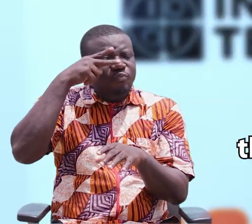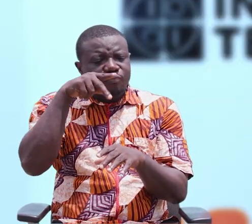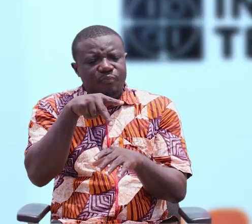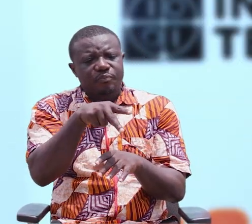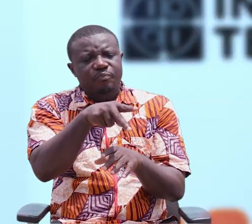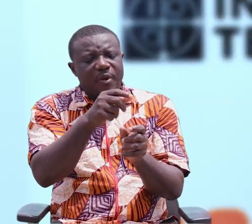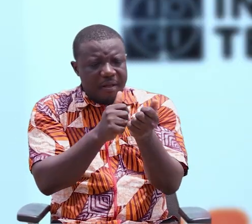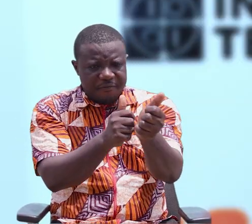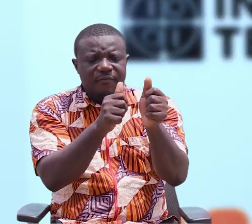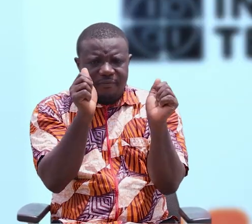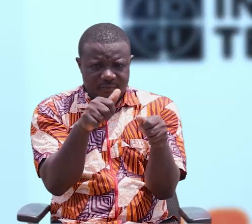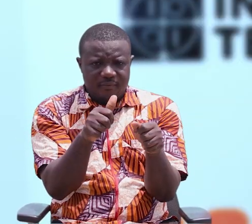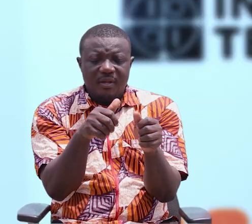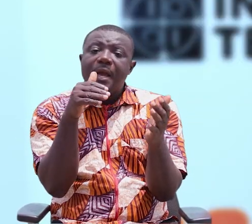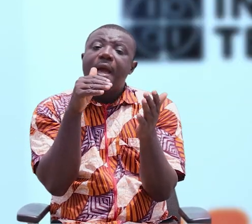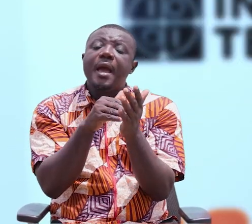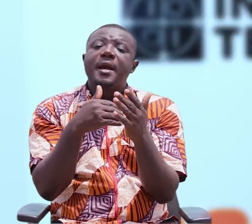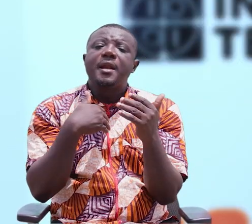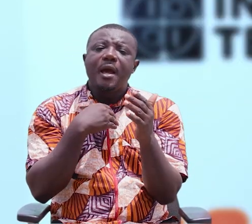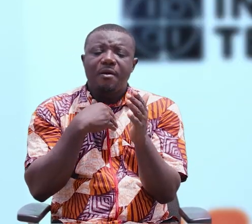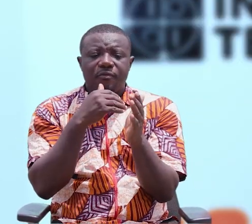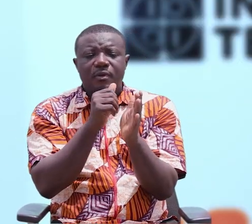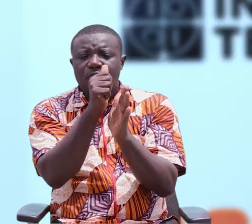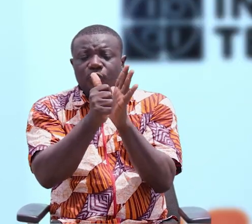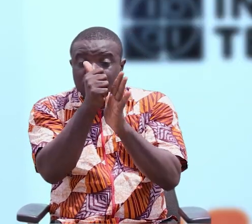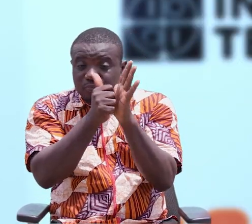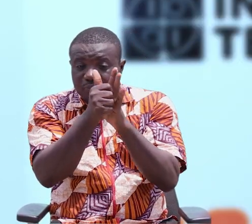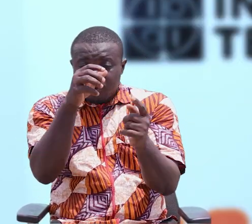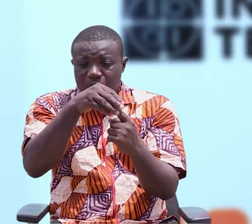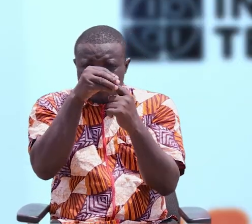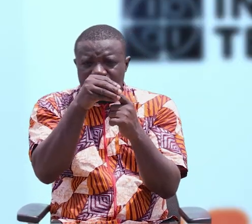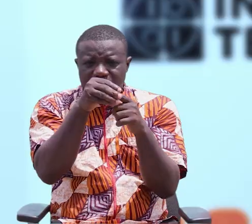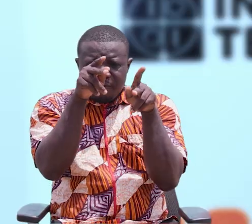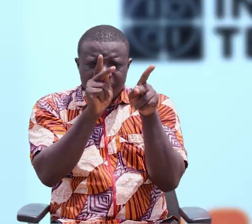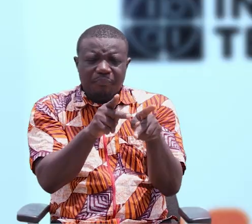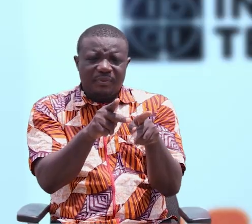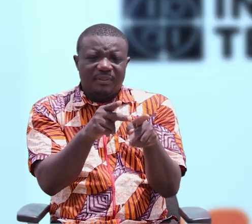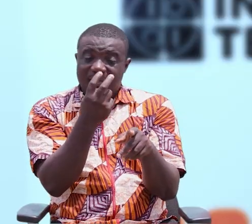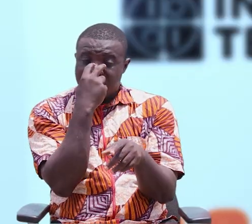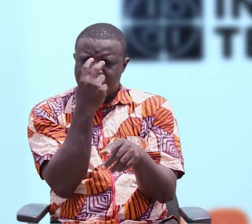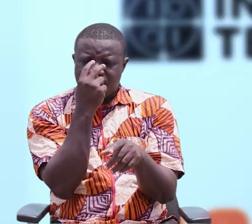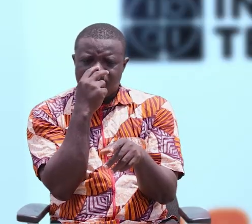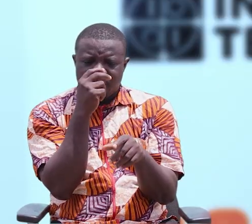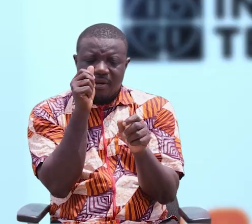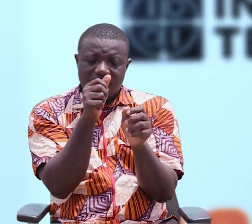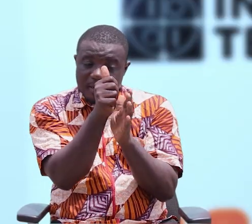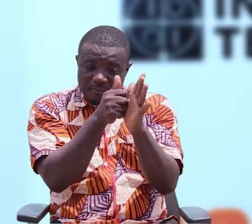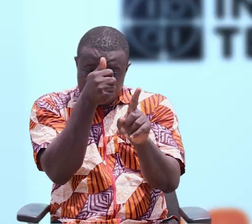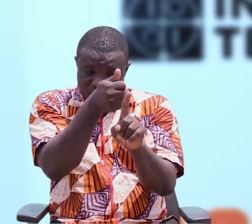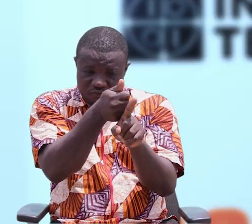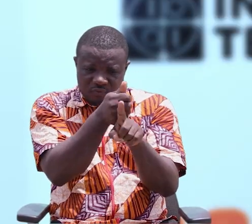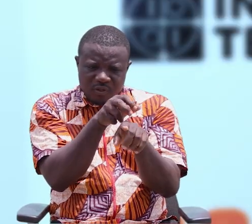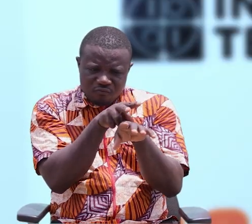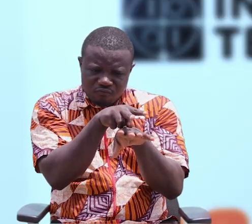device. And not only that, the device also with its camera model help the person with visual impairment in terms of identifying